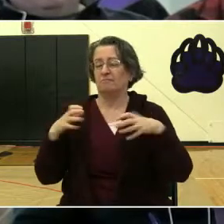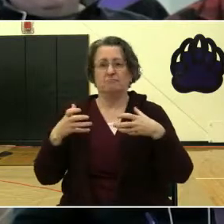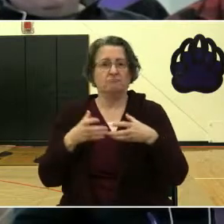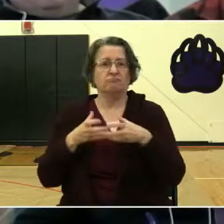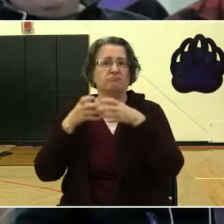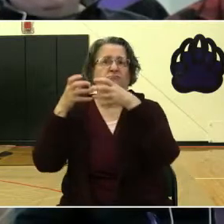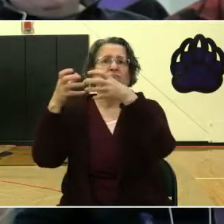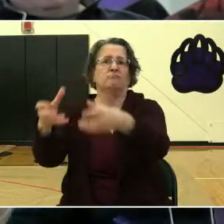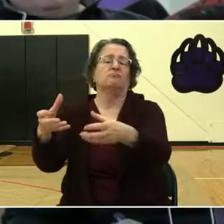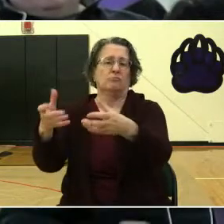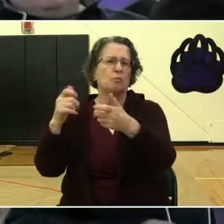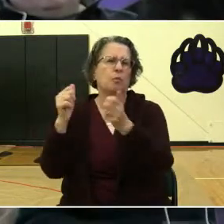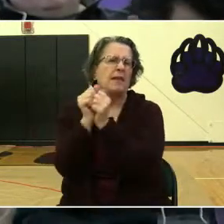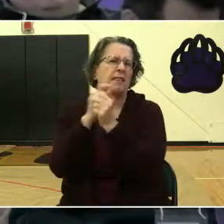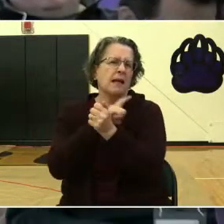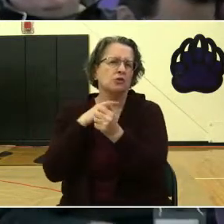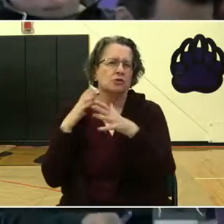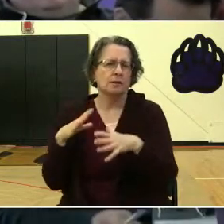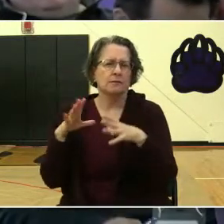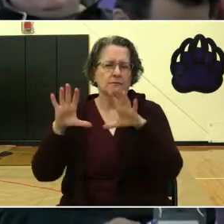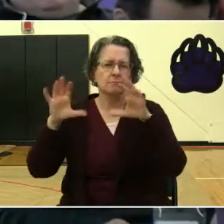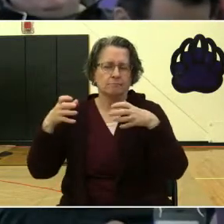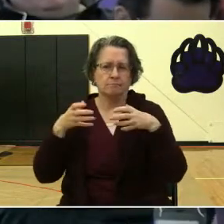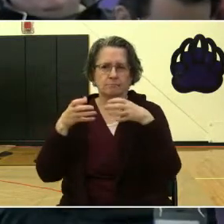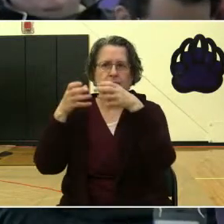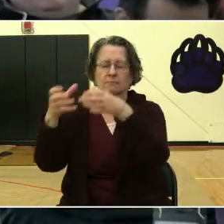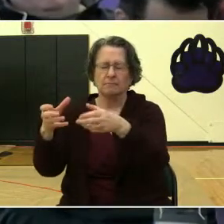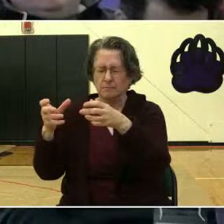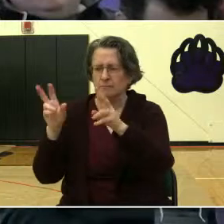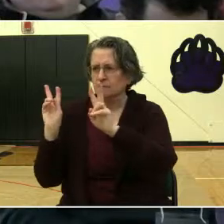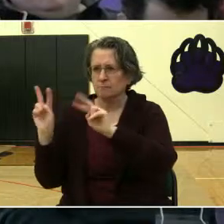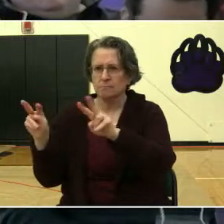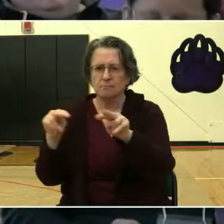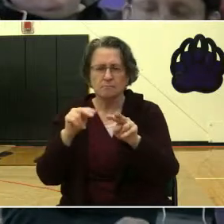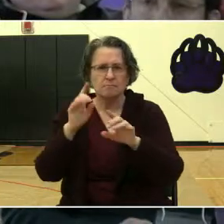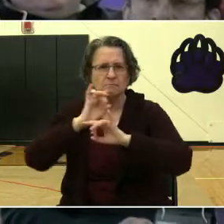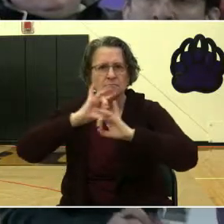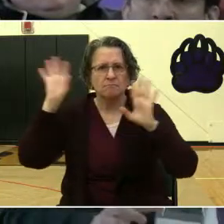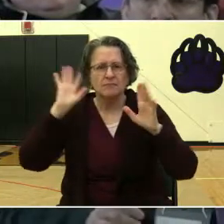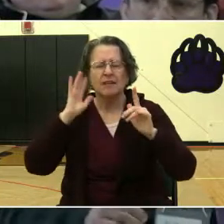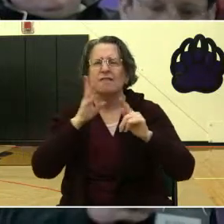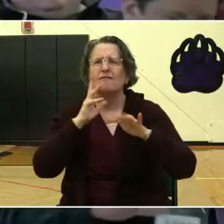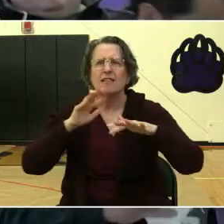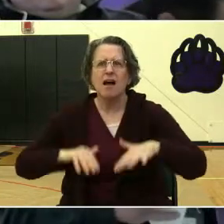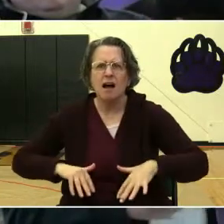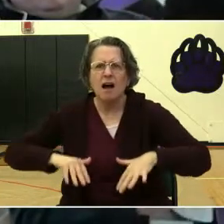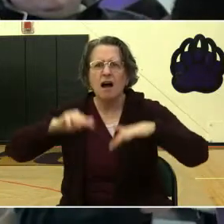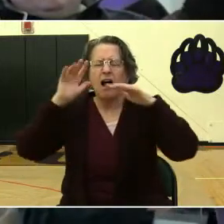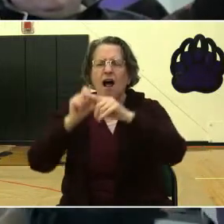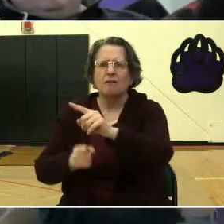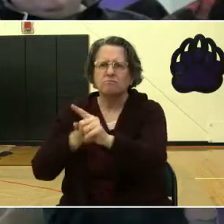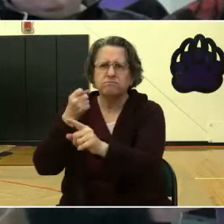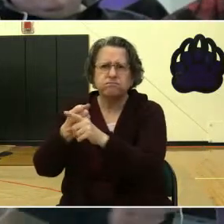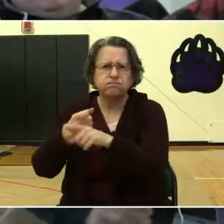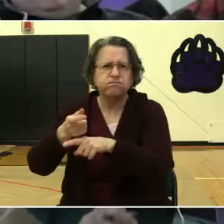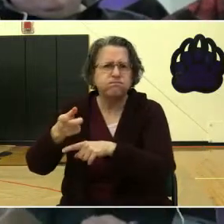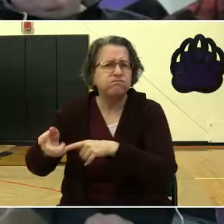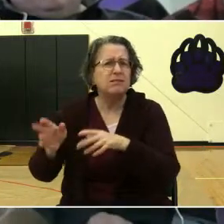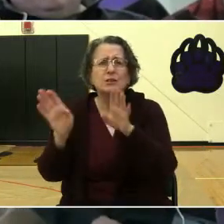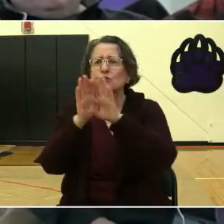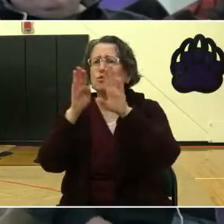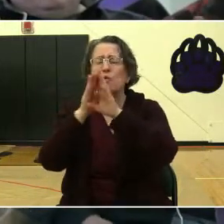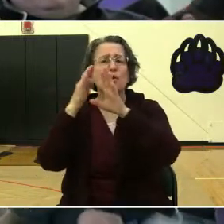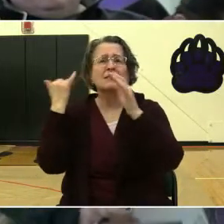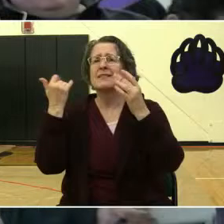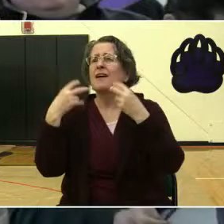the flooding on people's lives the diseases that people were experiencing the doors that would not close the safety concerns that resulted from